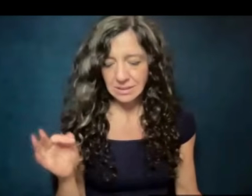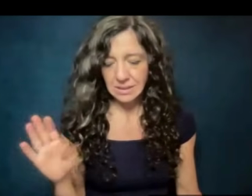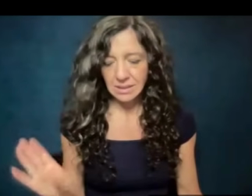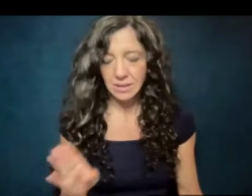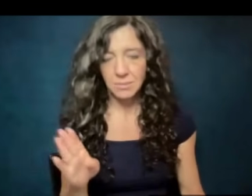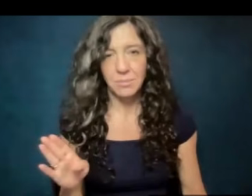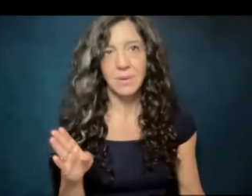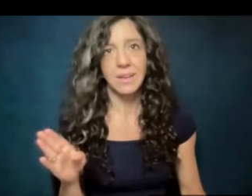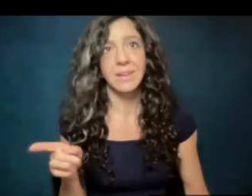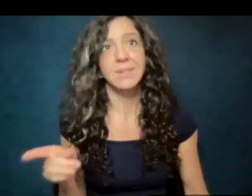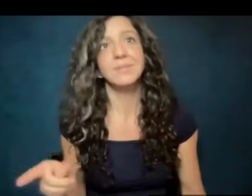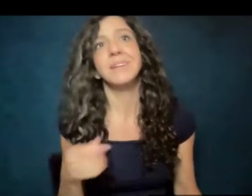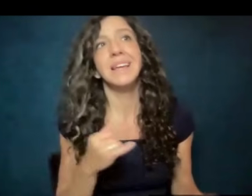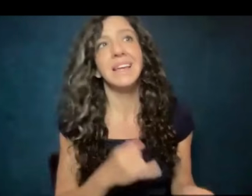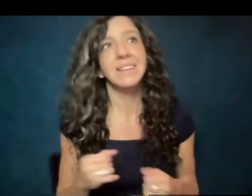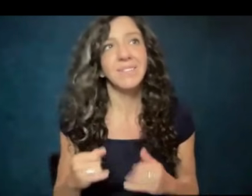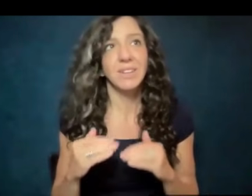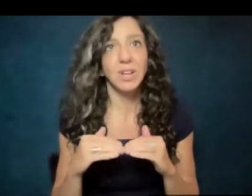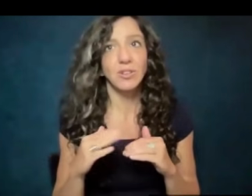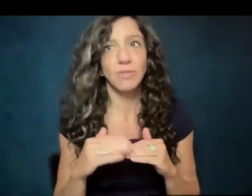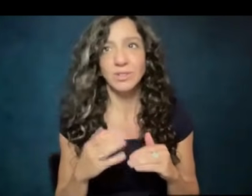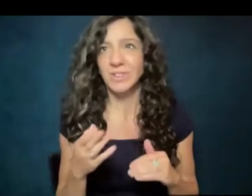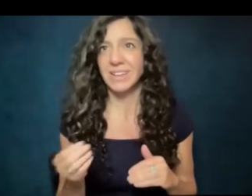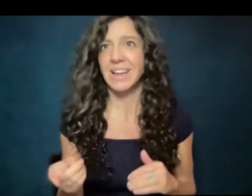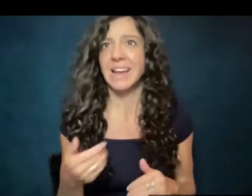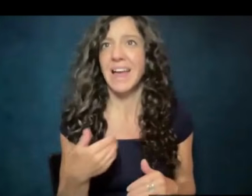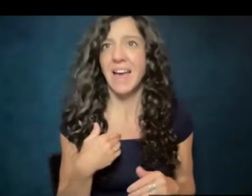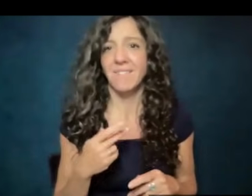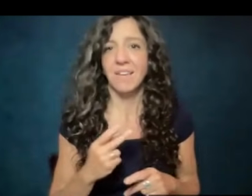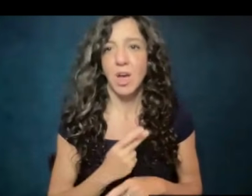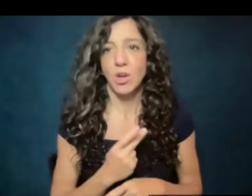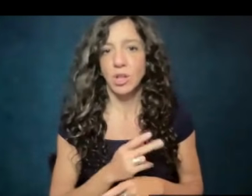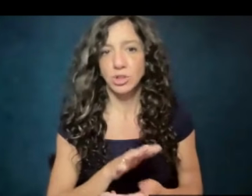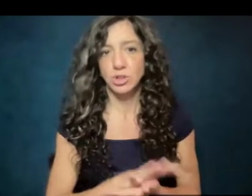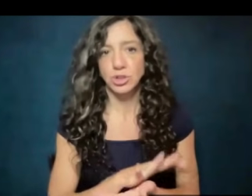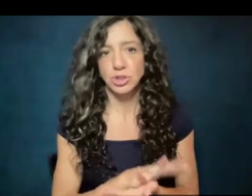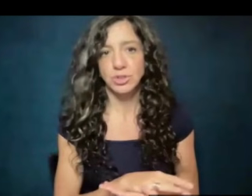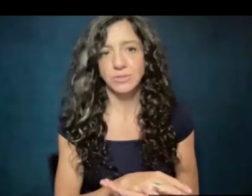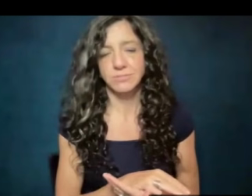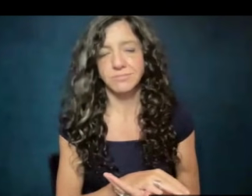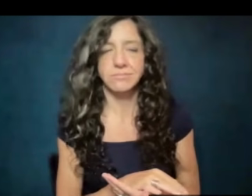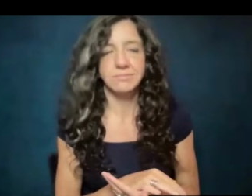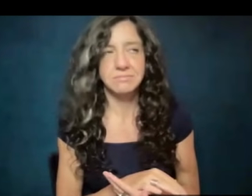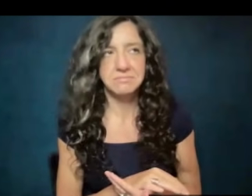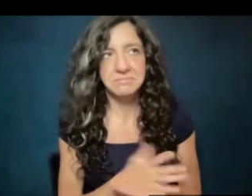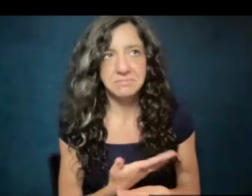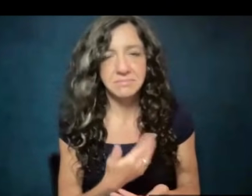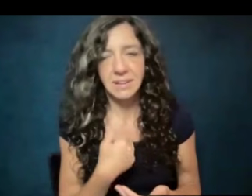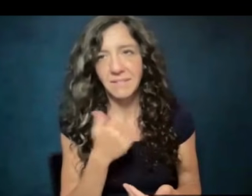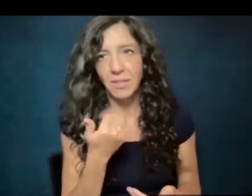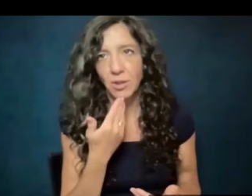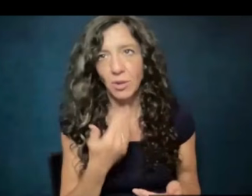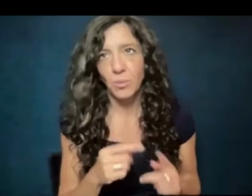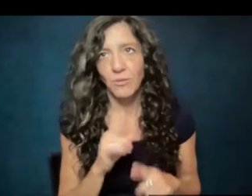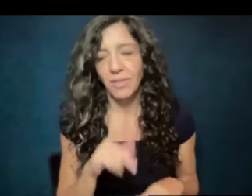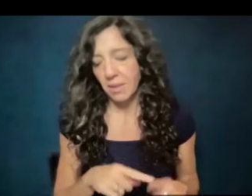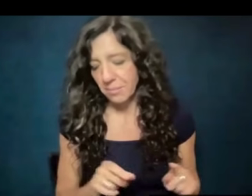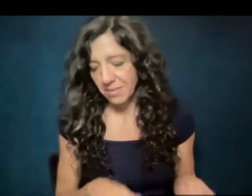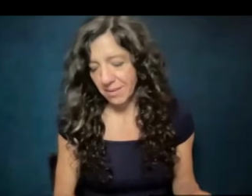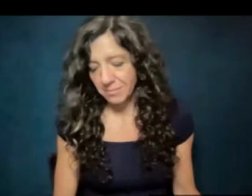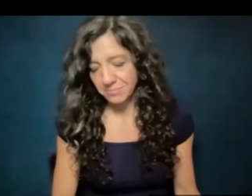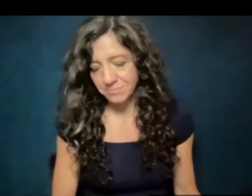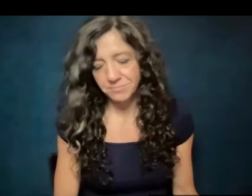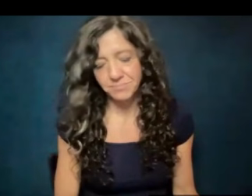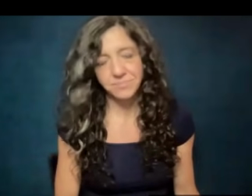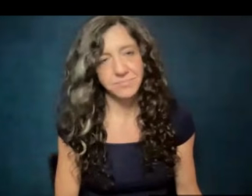individualized threshold. And it actually has like a calculation sheet, for lack of a better word. Remember when I said